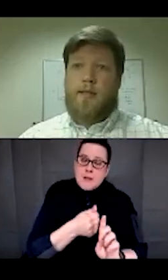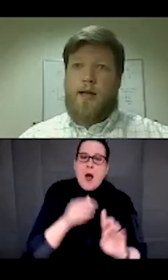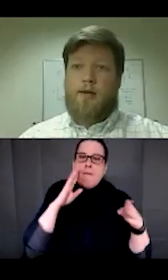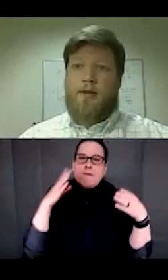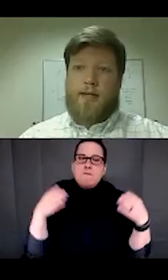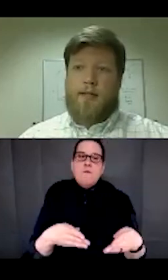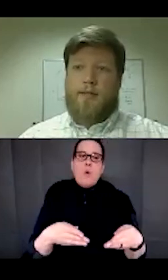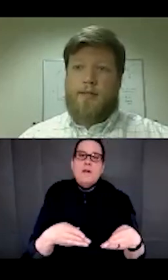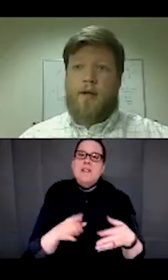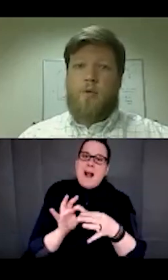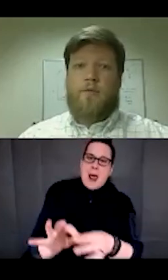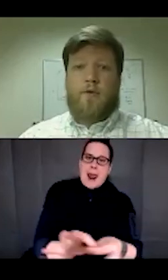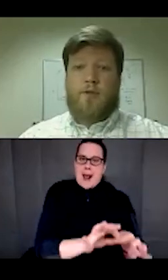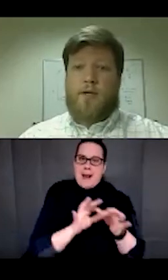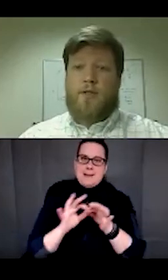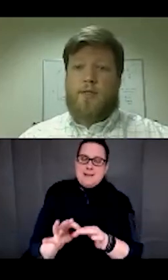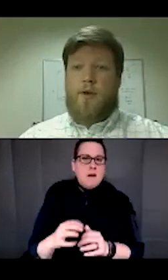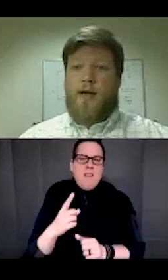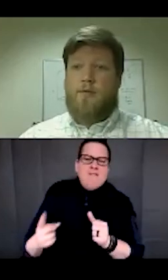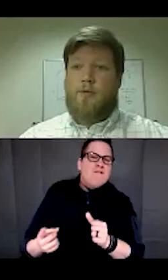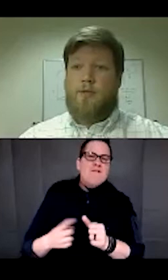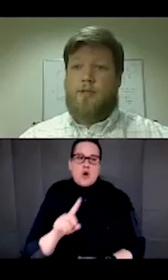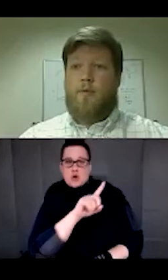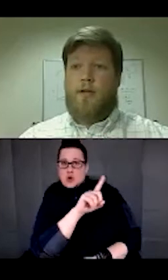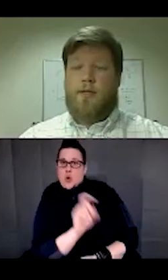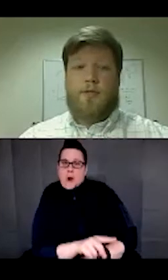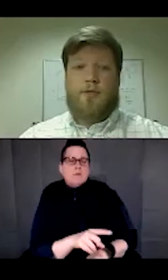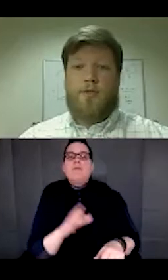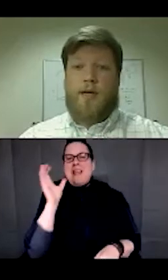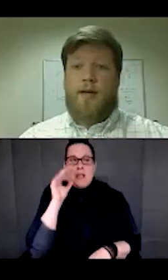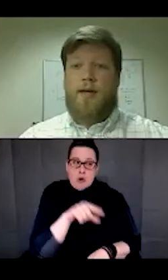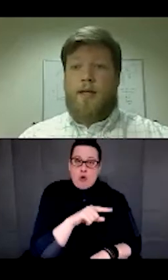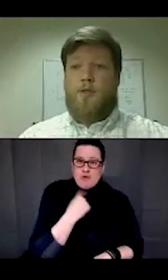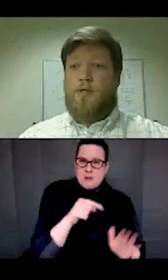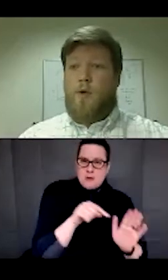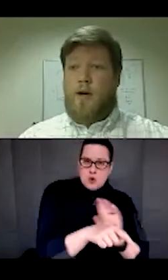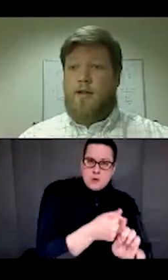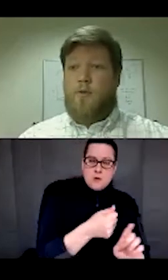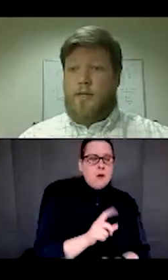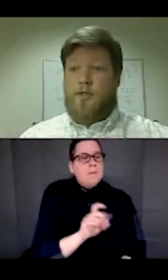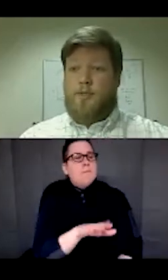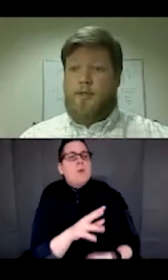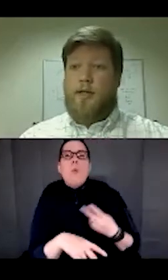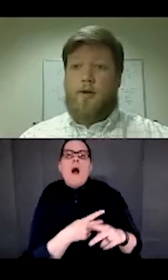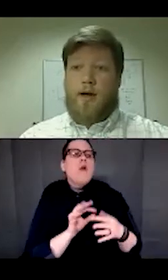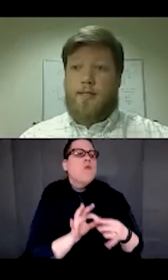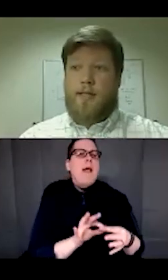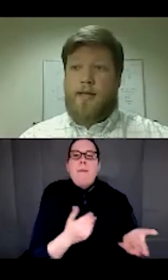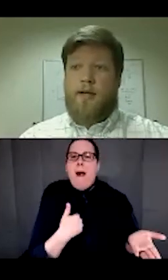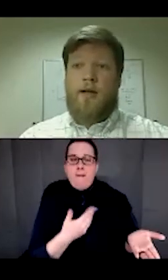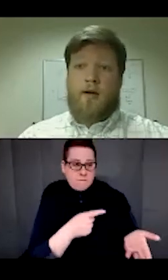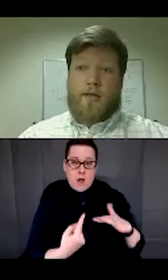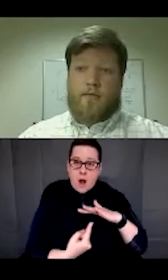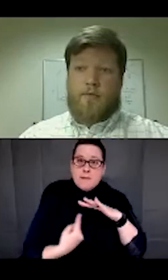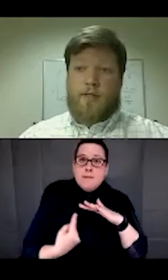things like connectedness. One of the first questions that you ask when you hear someone is at risk for suicide is you ask, what kind of relationships are they in? Are they